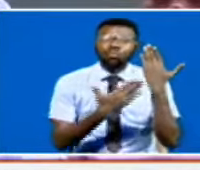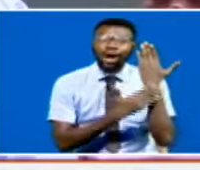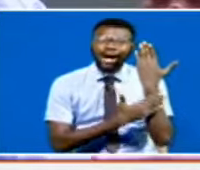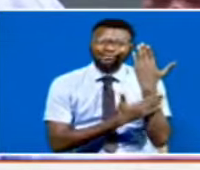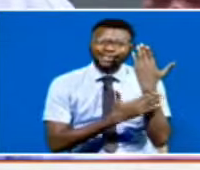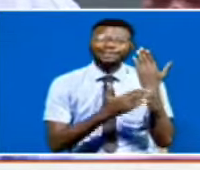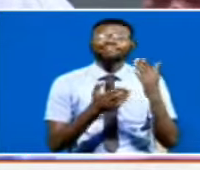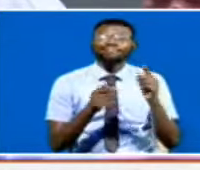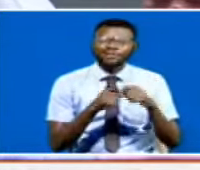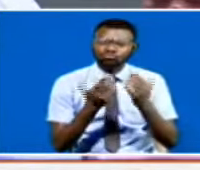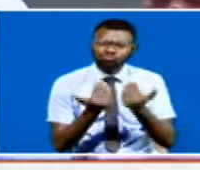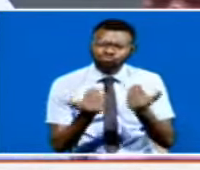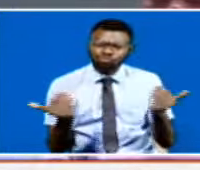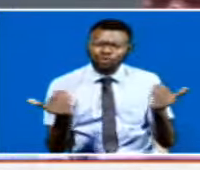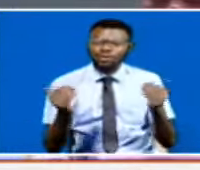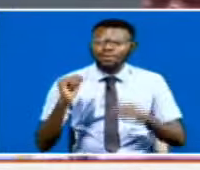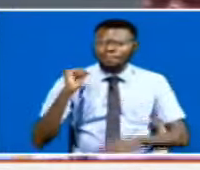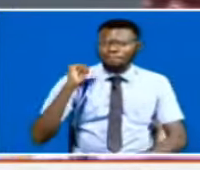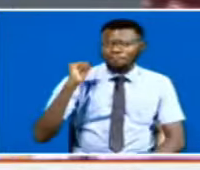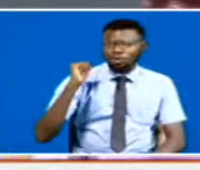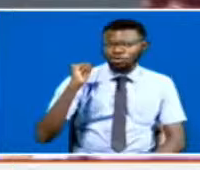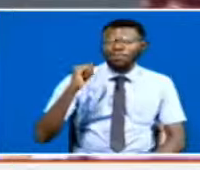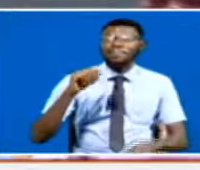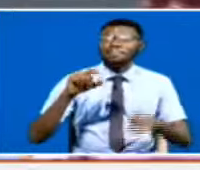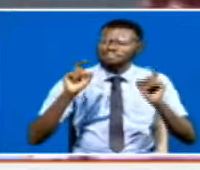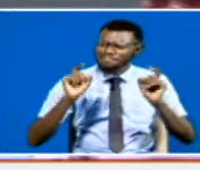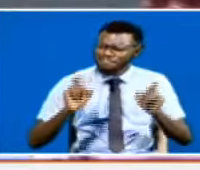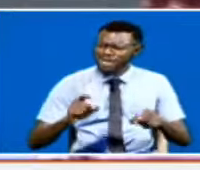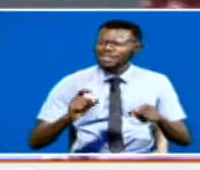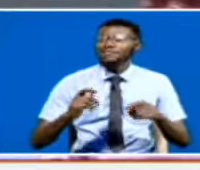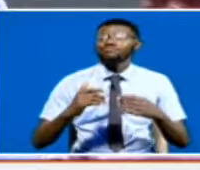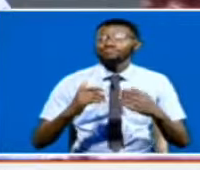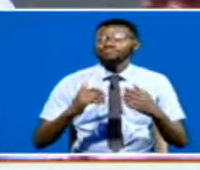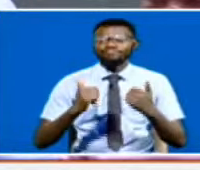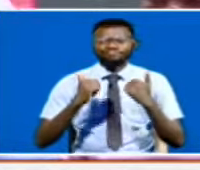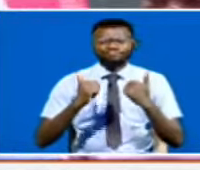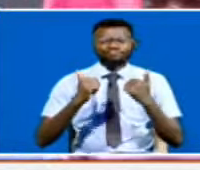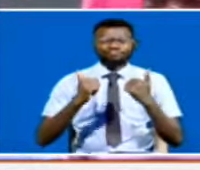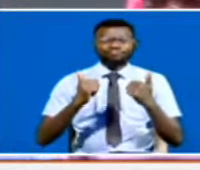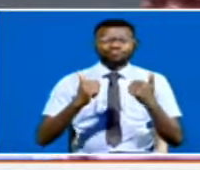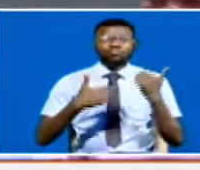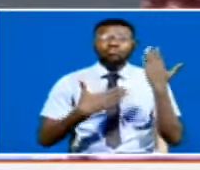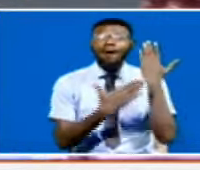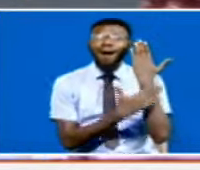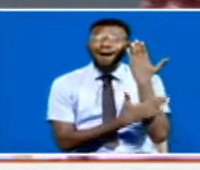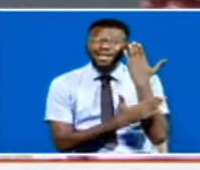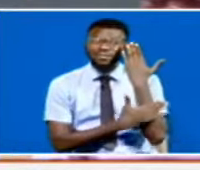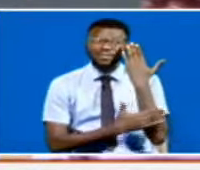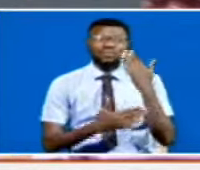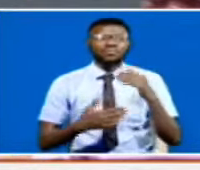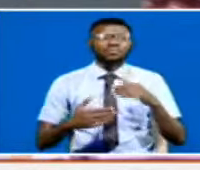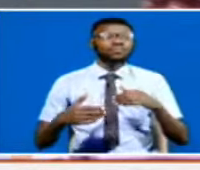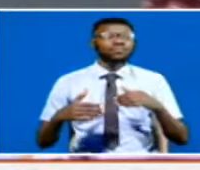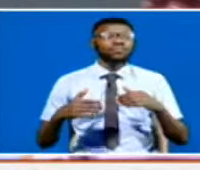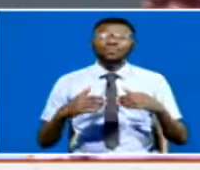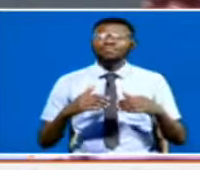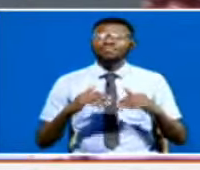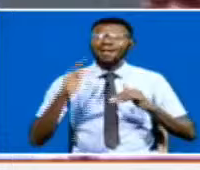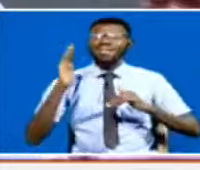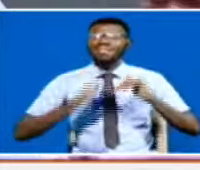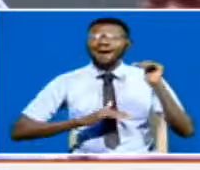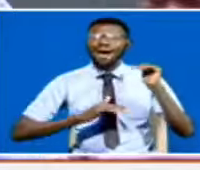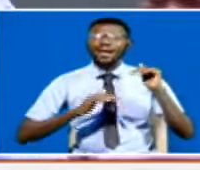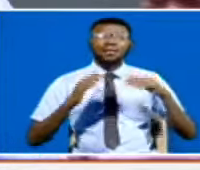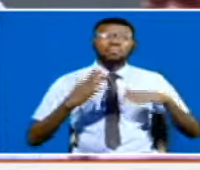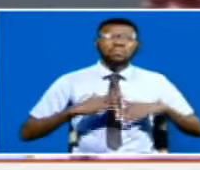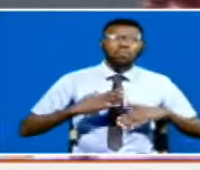is important to create political stability in our country. Ni vizuri sana kutembea bila kupita kwa miwili ya watu